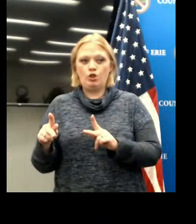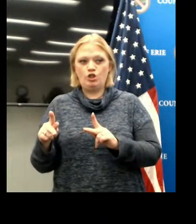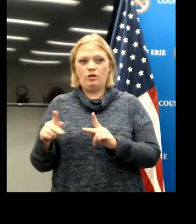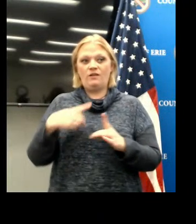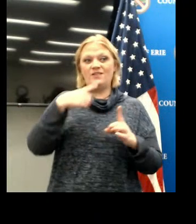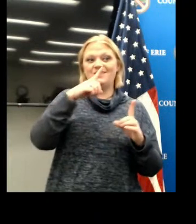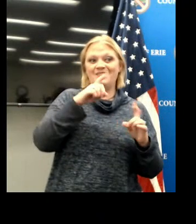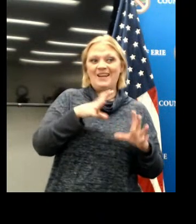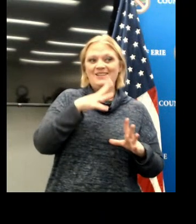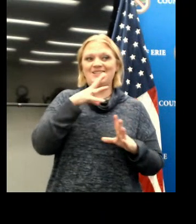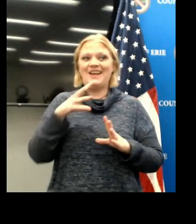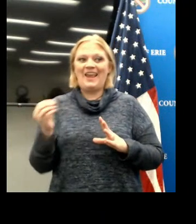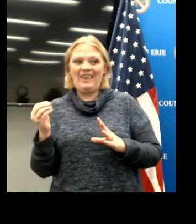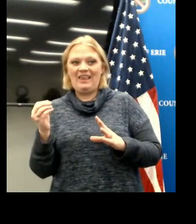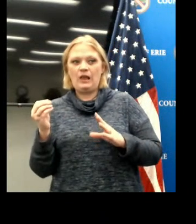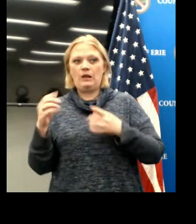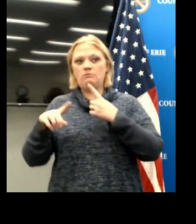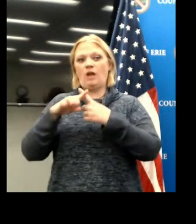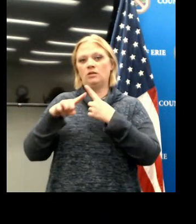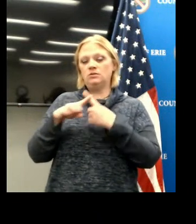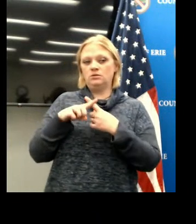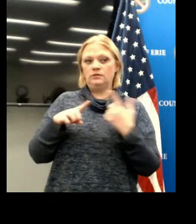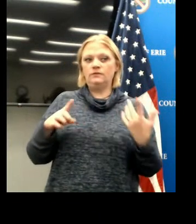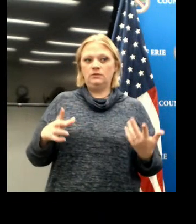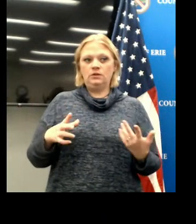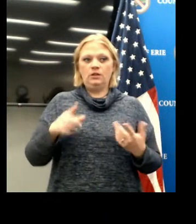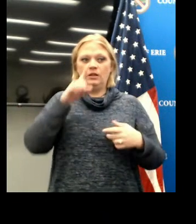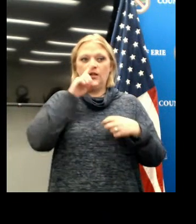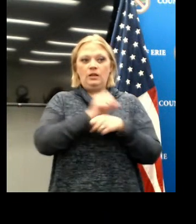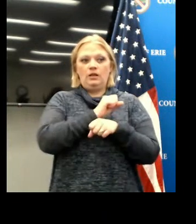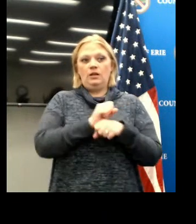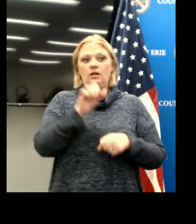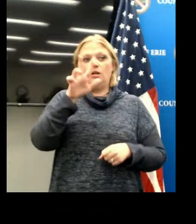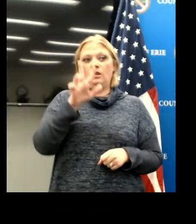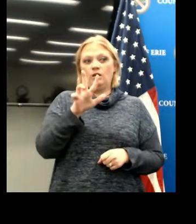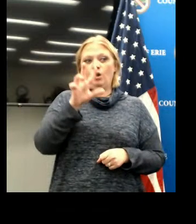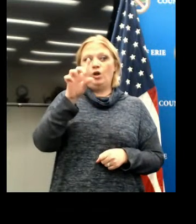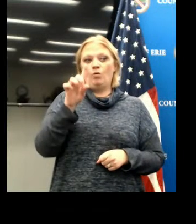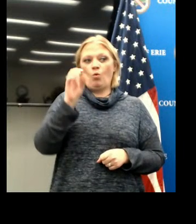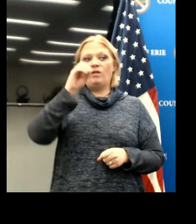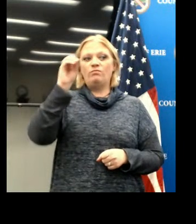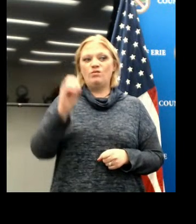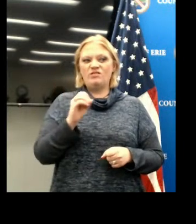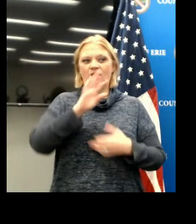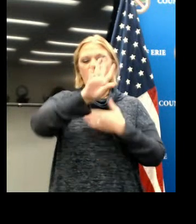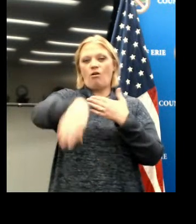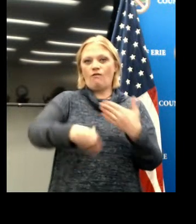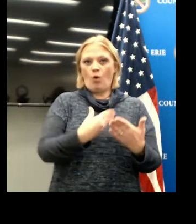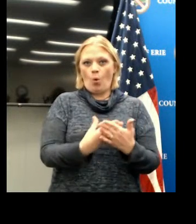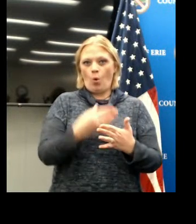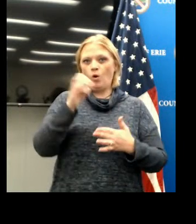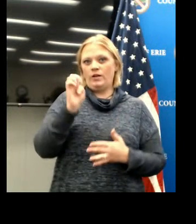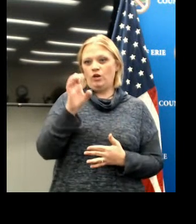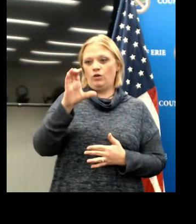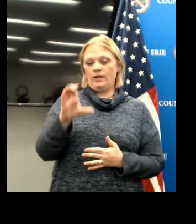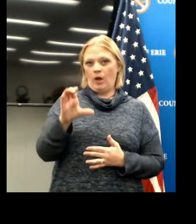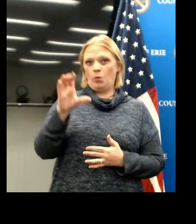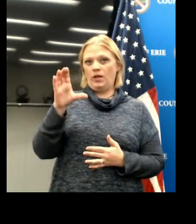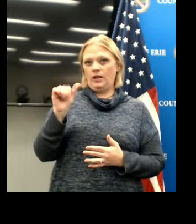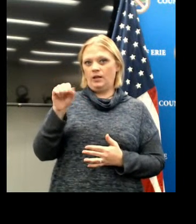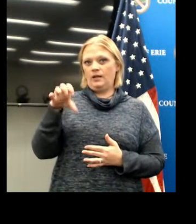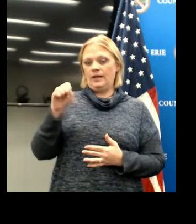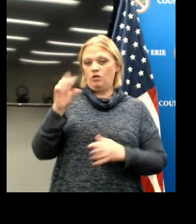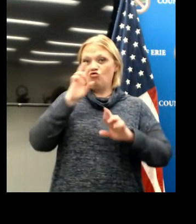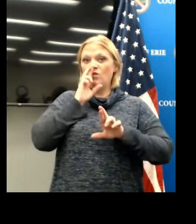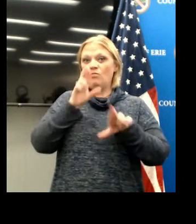positive tests in Erie County. And actually, 31% of all the Erie County cases reported since